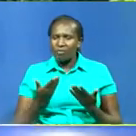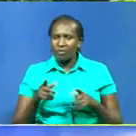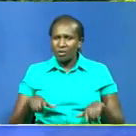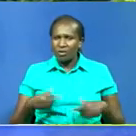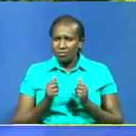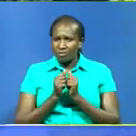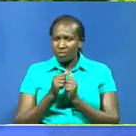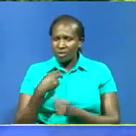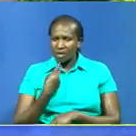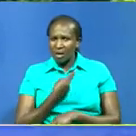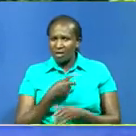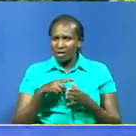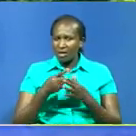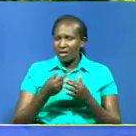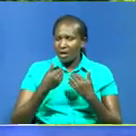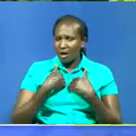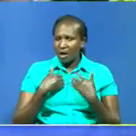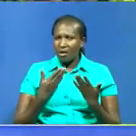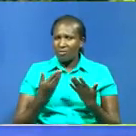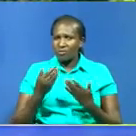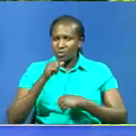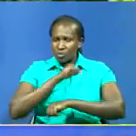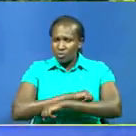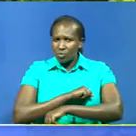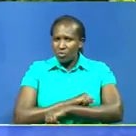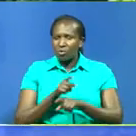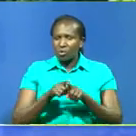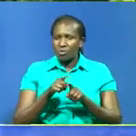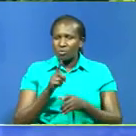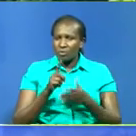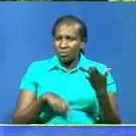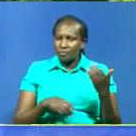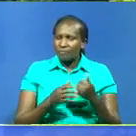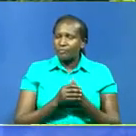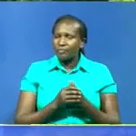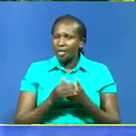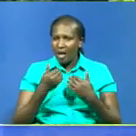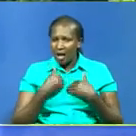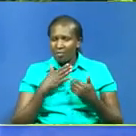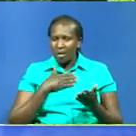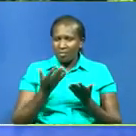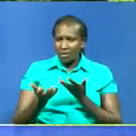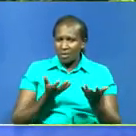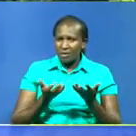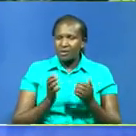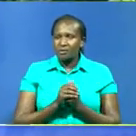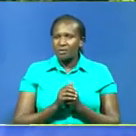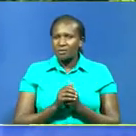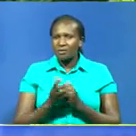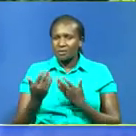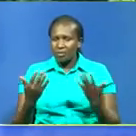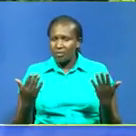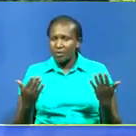then I have their school and probably they attend a paka campus. I have my business to generate something for them to